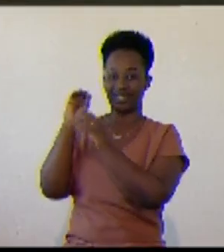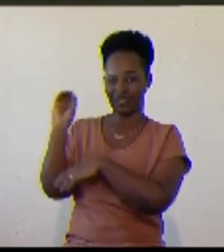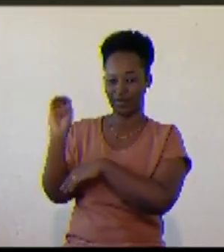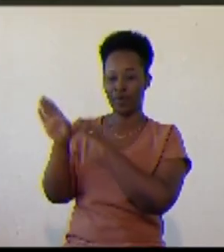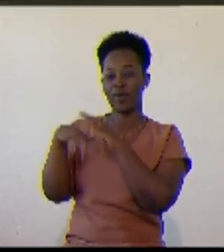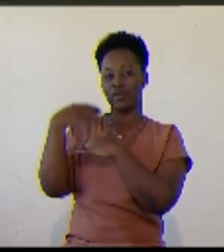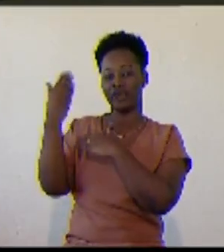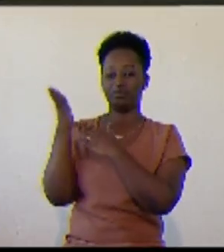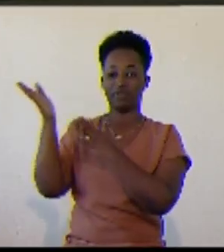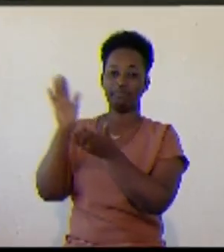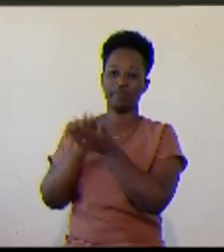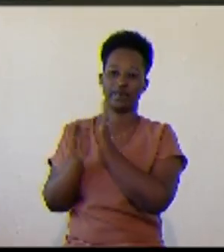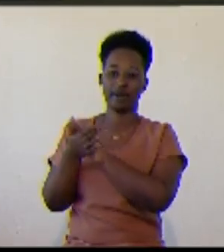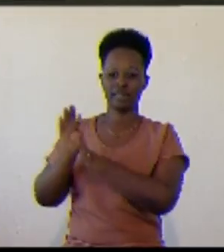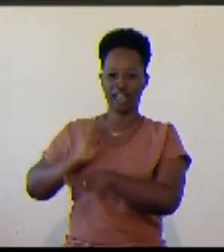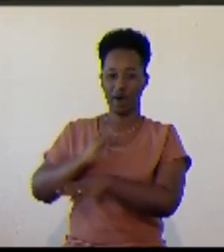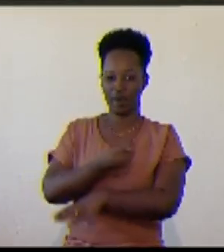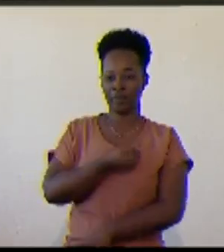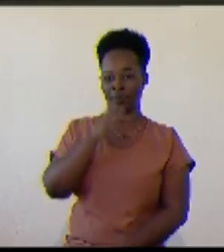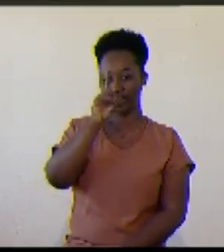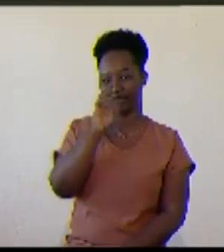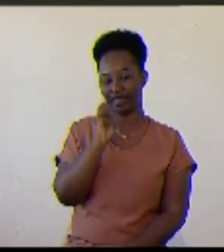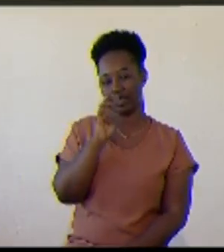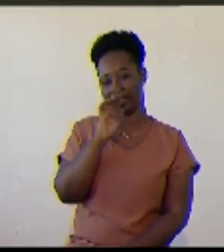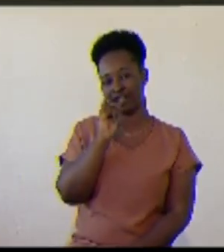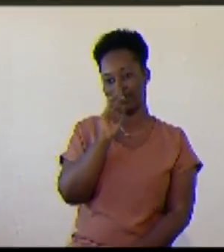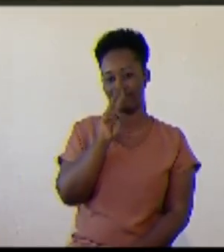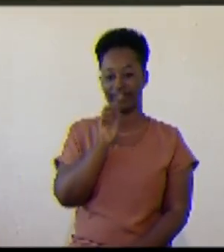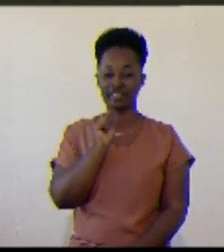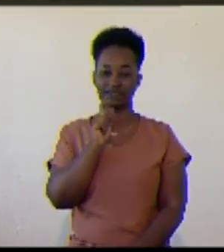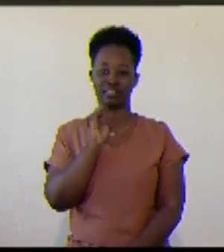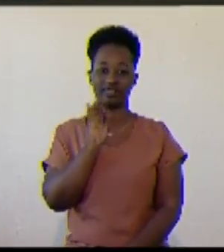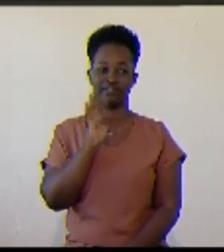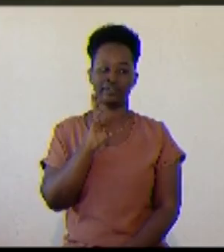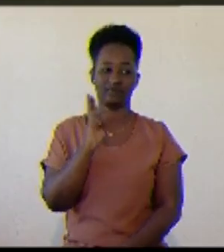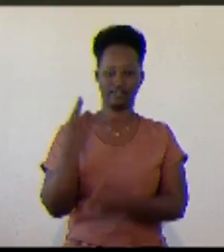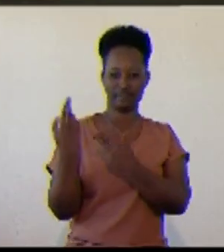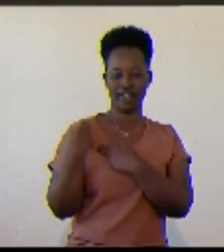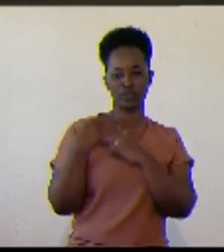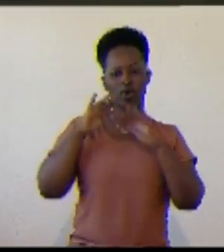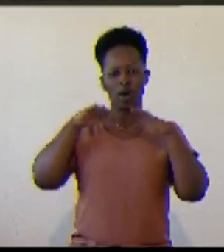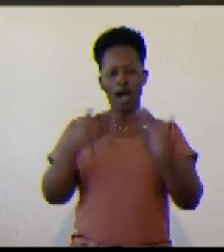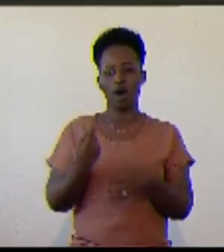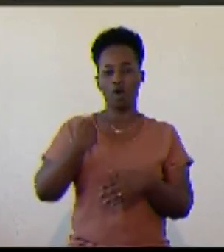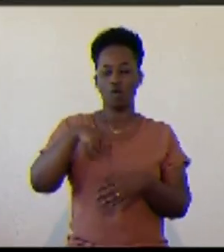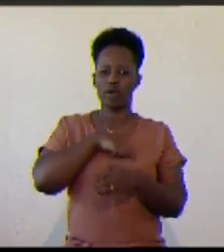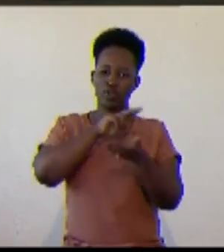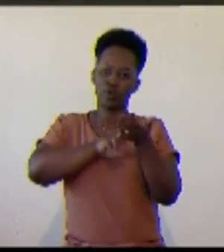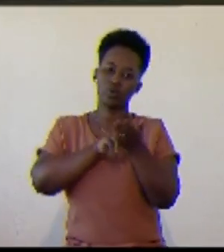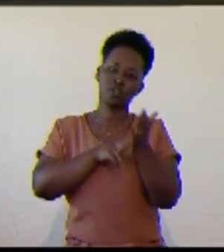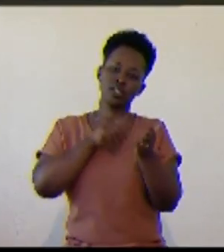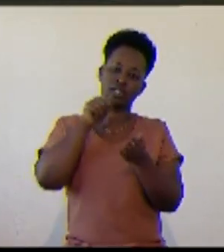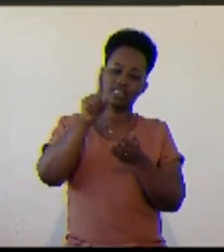finally, this becomes our derivative function. Now, how do we apply these derivatives